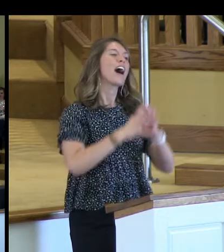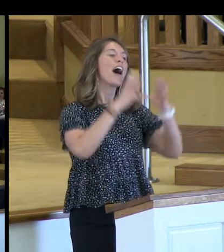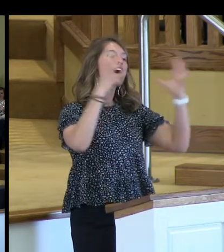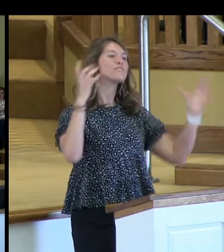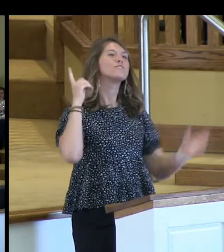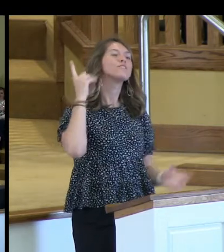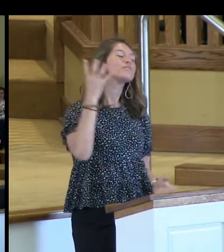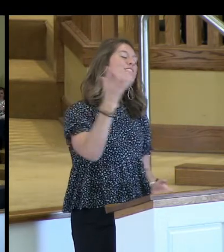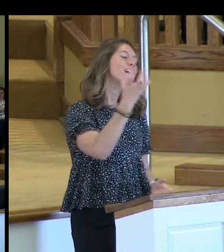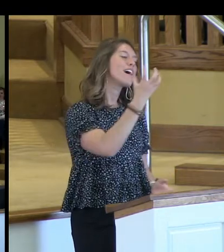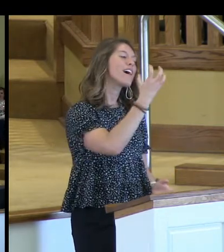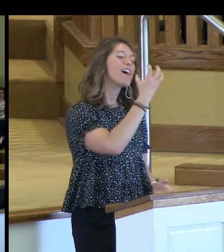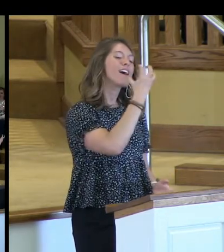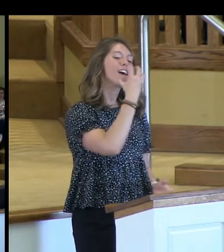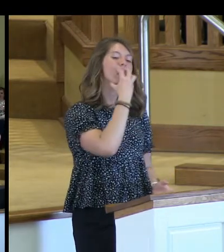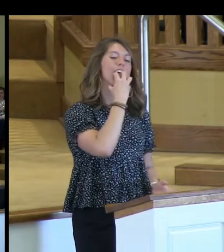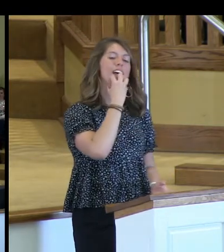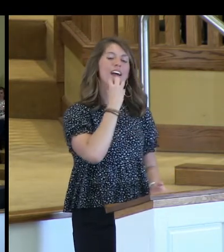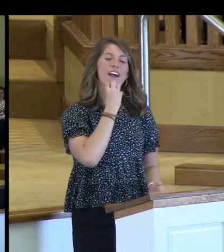amazed that you